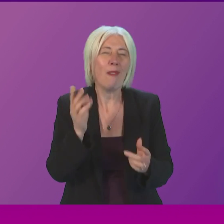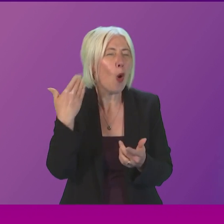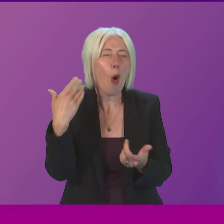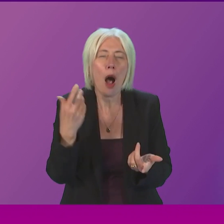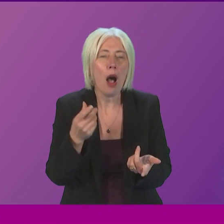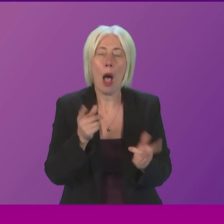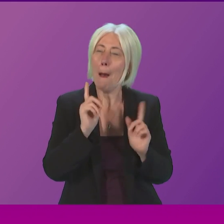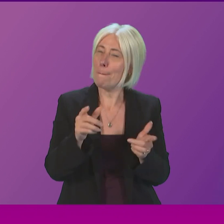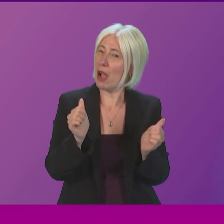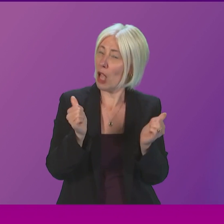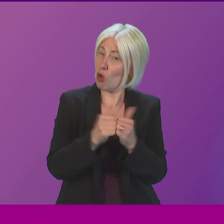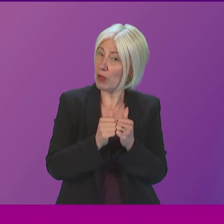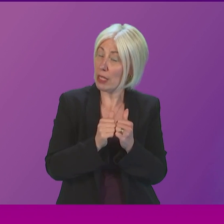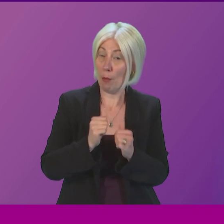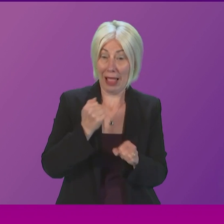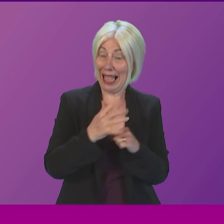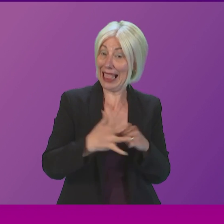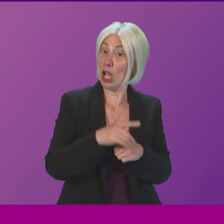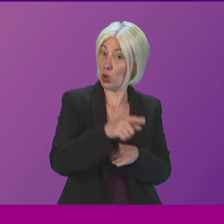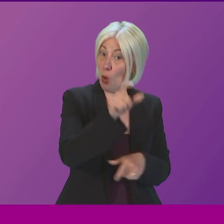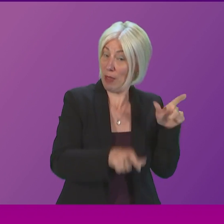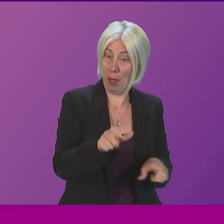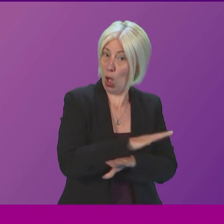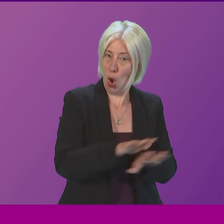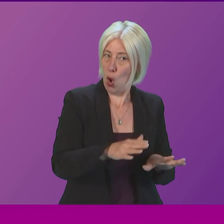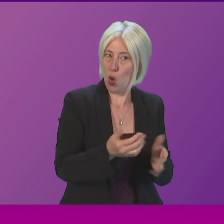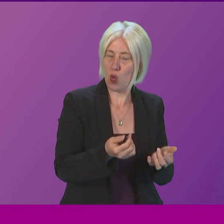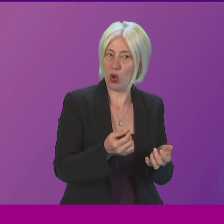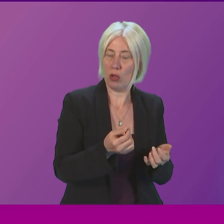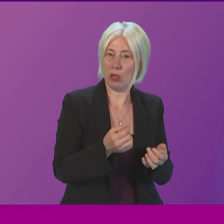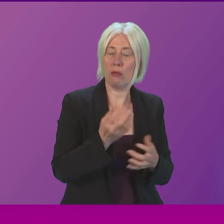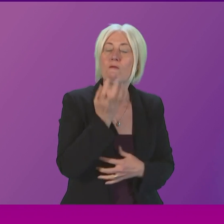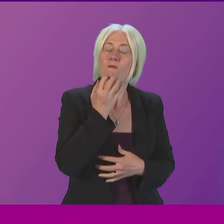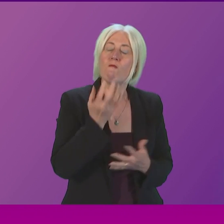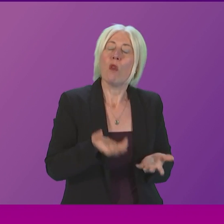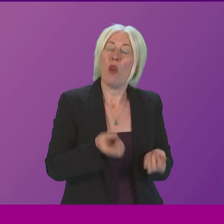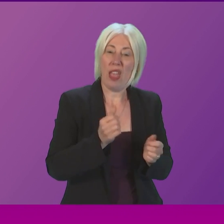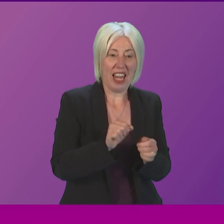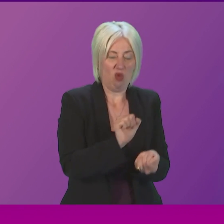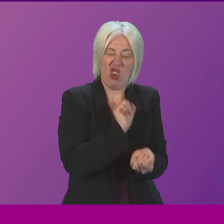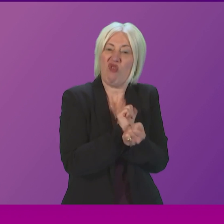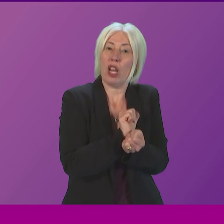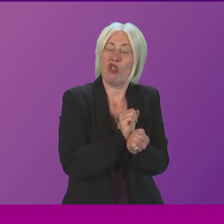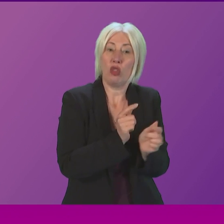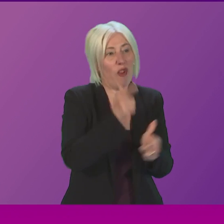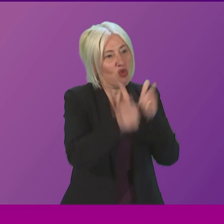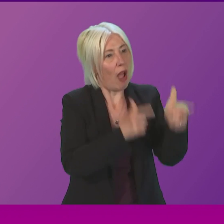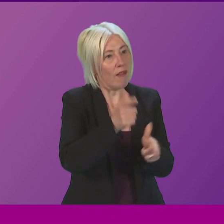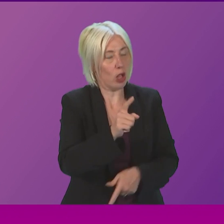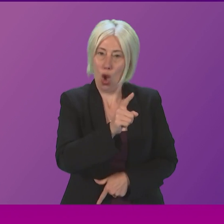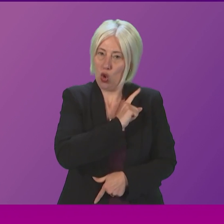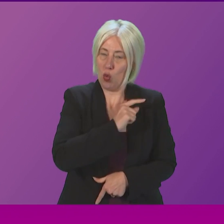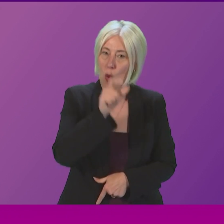Minister agree with me that his Glasgow constituents would not put up with such travel restrictions, and can he answer why mine should? First